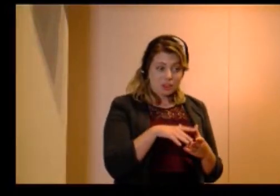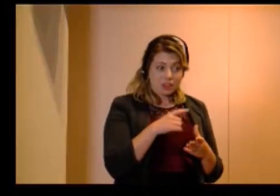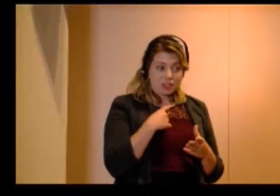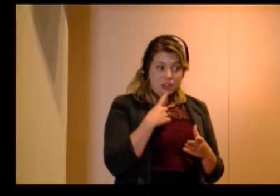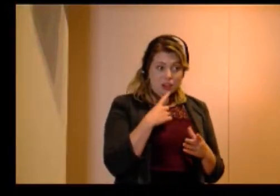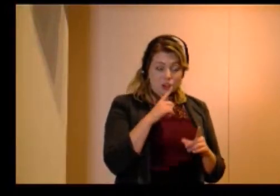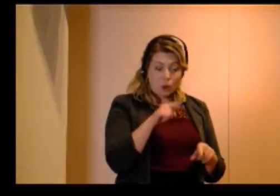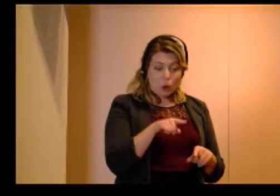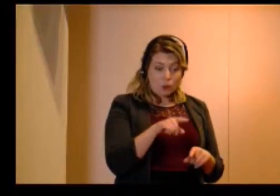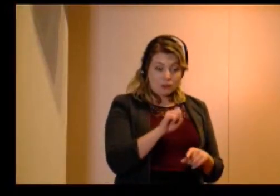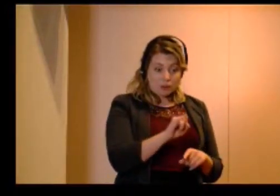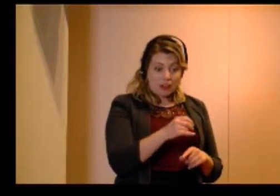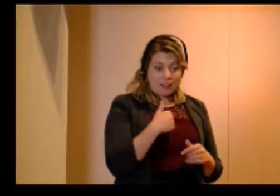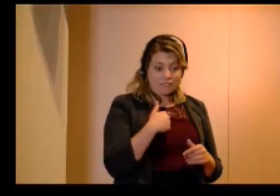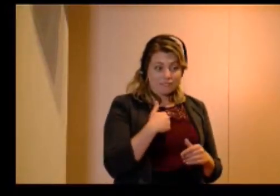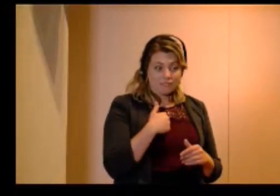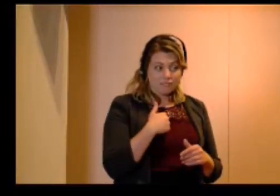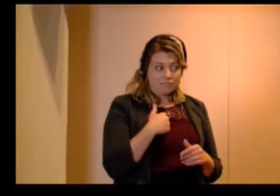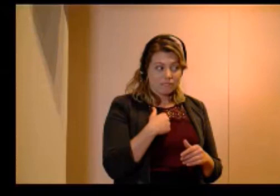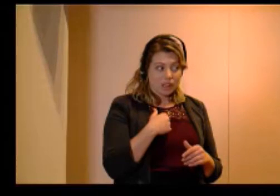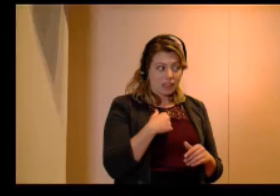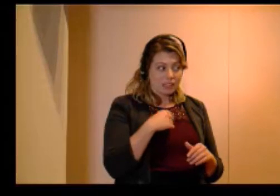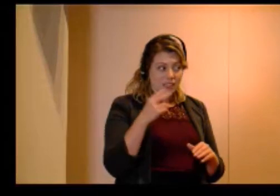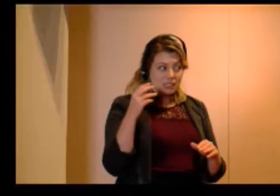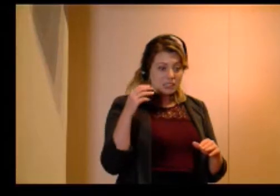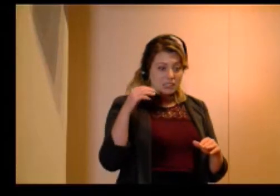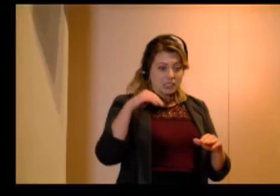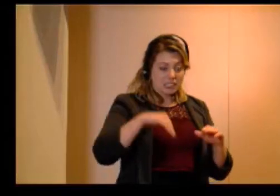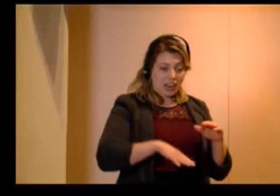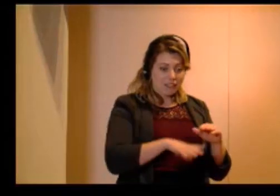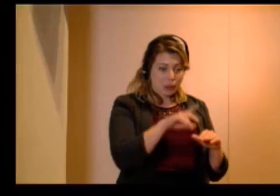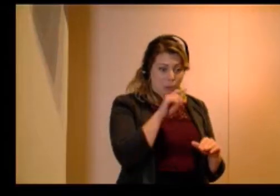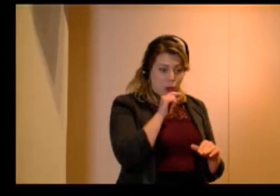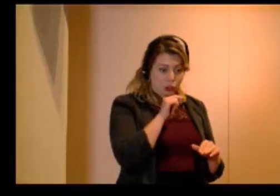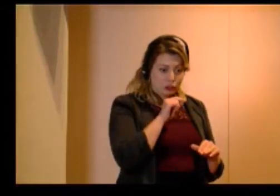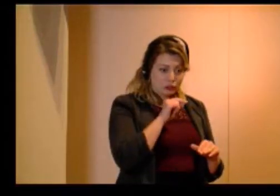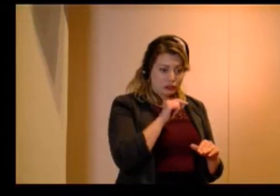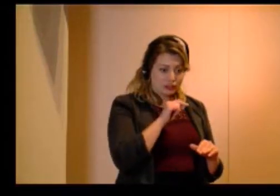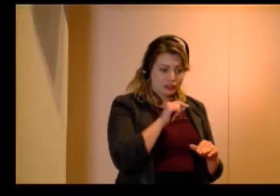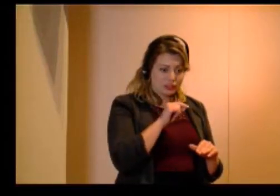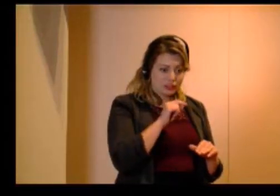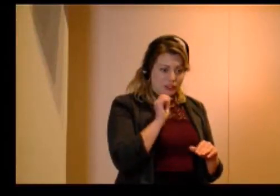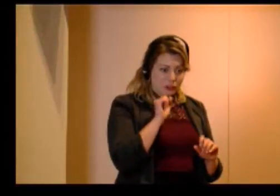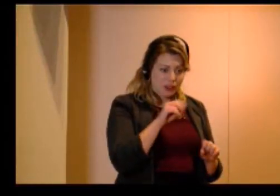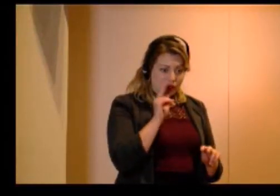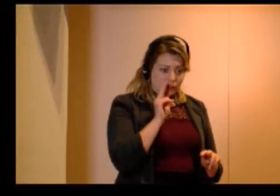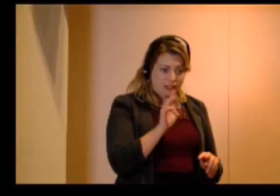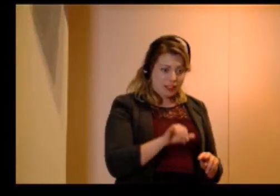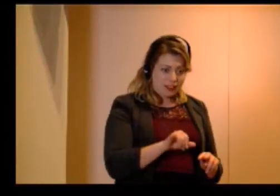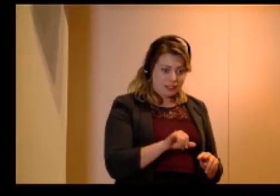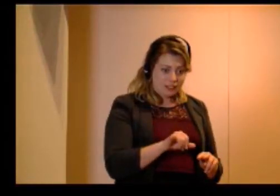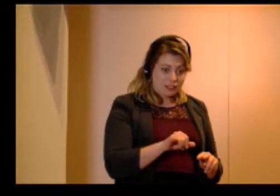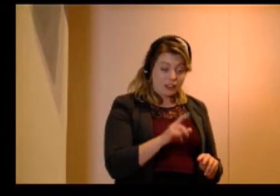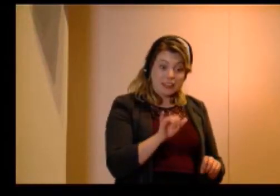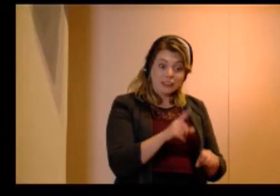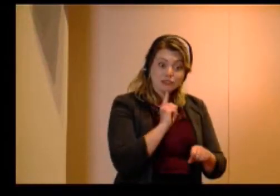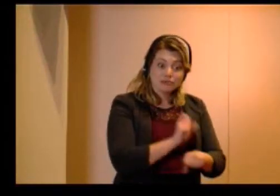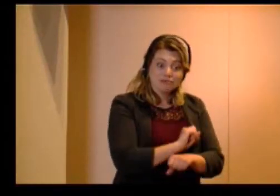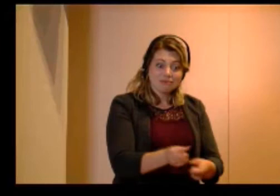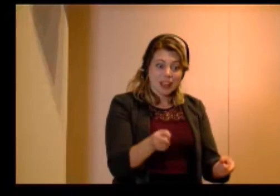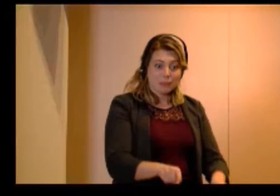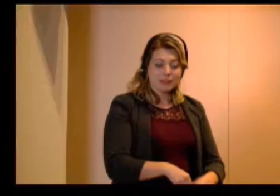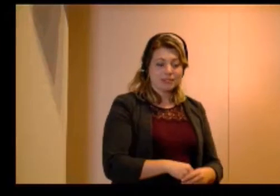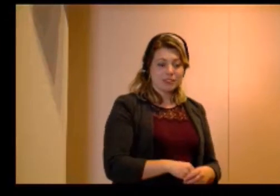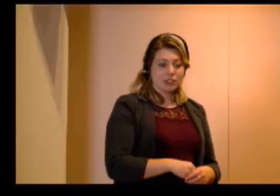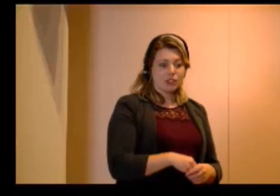have diving birds, and you can take a look at what their build shape is and then get something out of that. And that actually happened. So I think